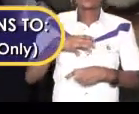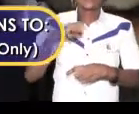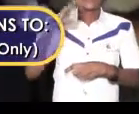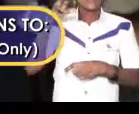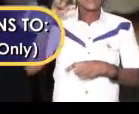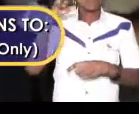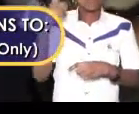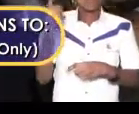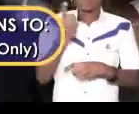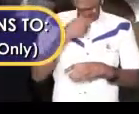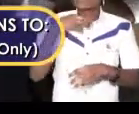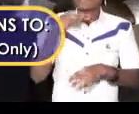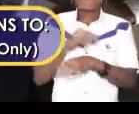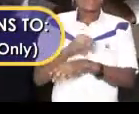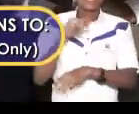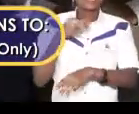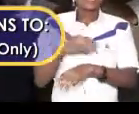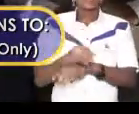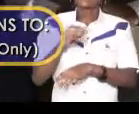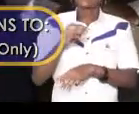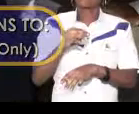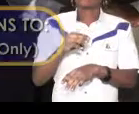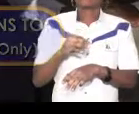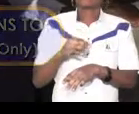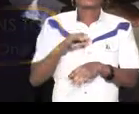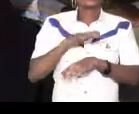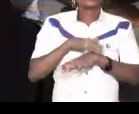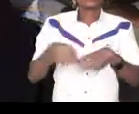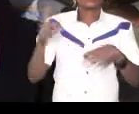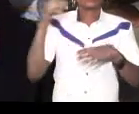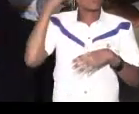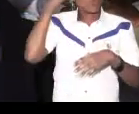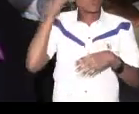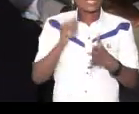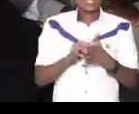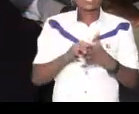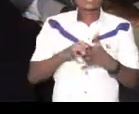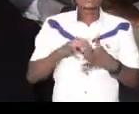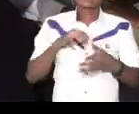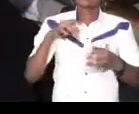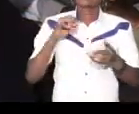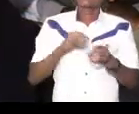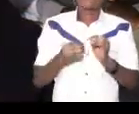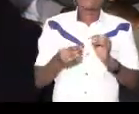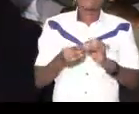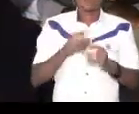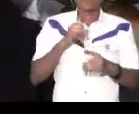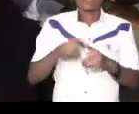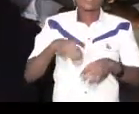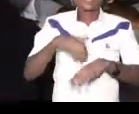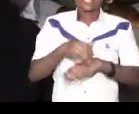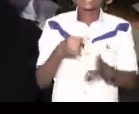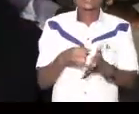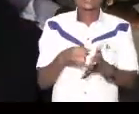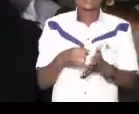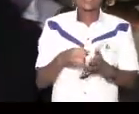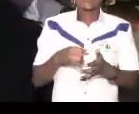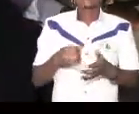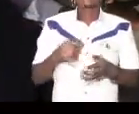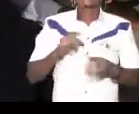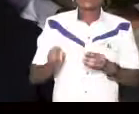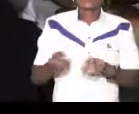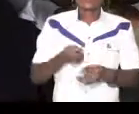5663. Please, SMS and WhatsApp messages only. Do not call that line. When you're sending in